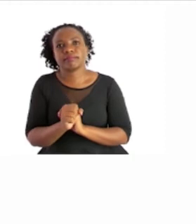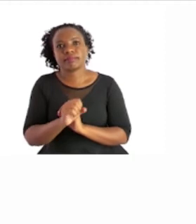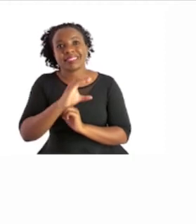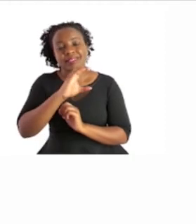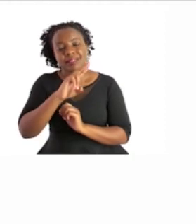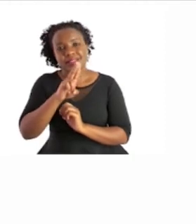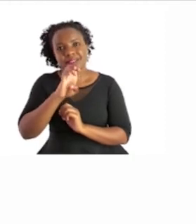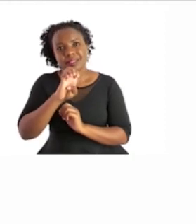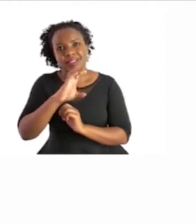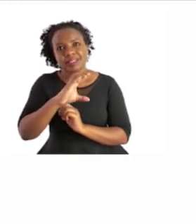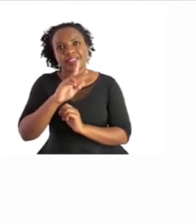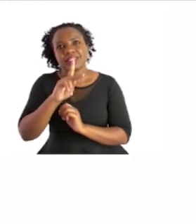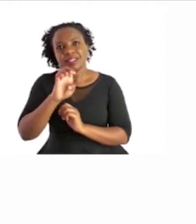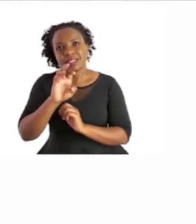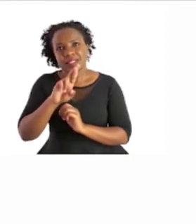Checkers.